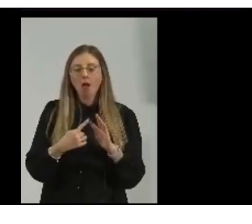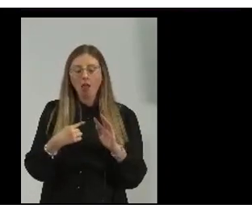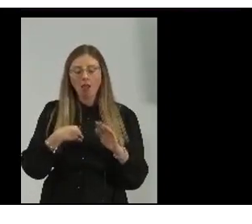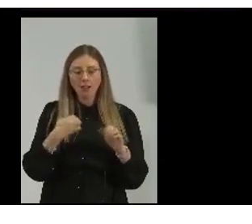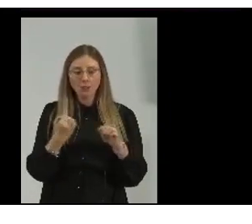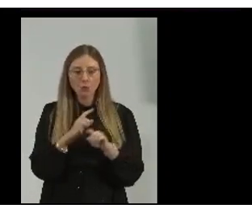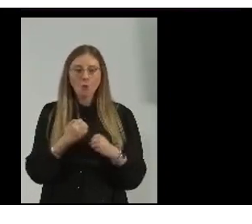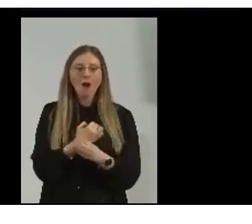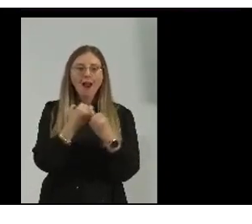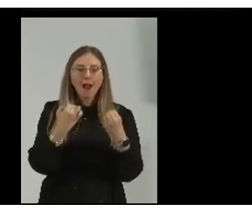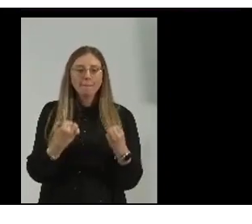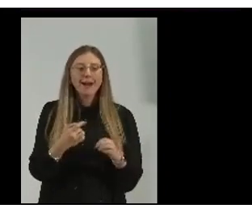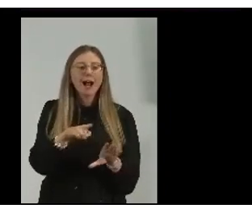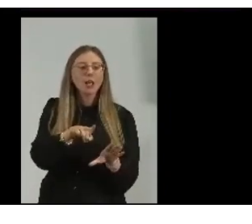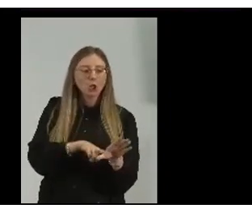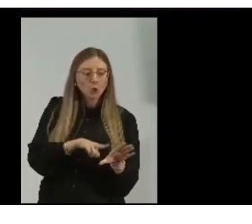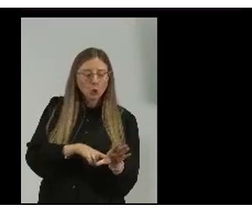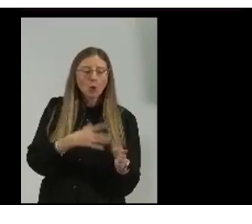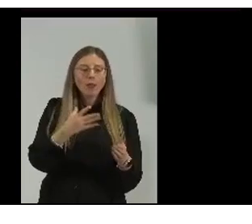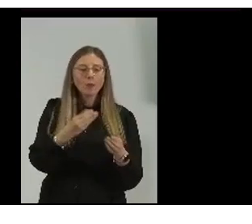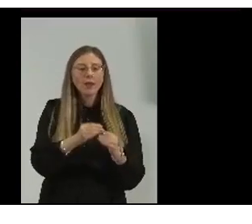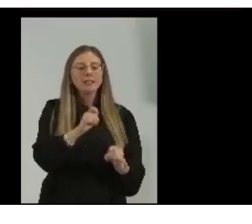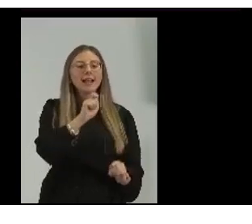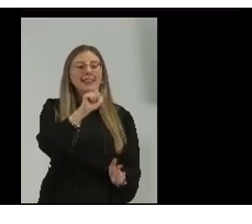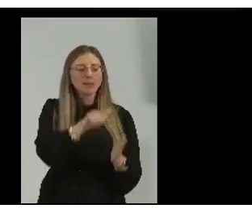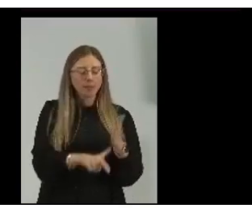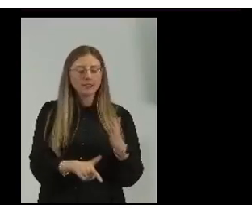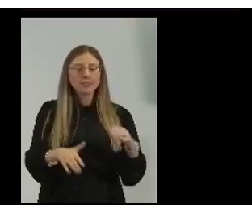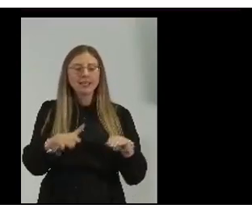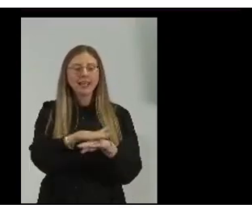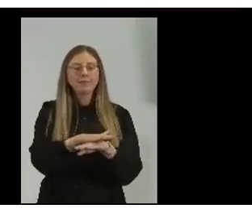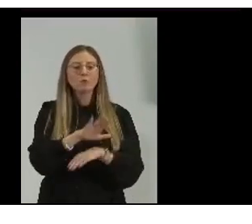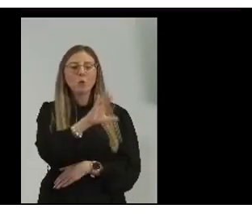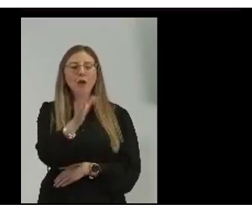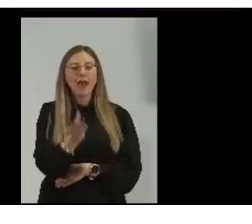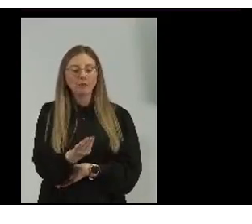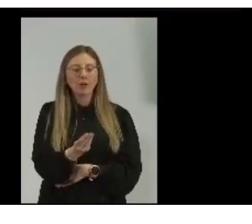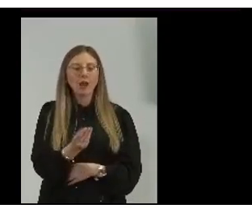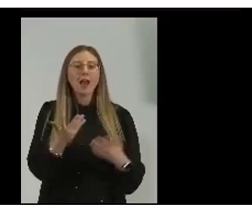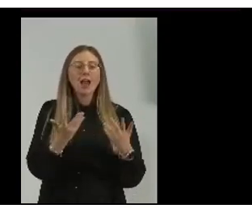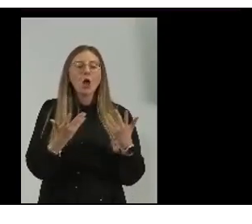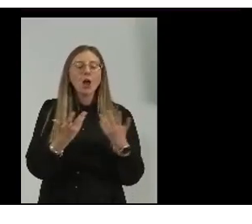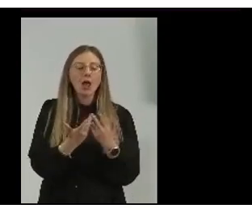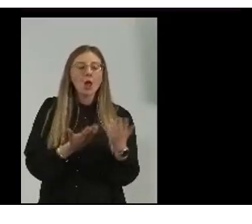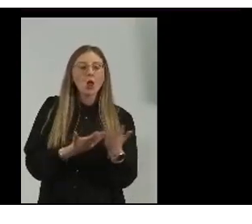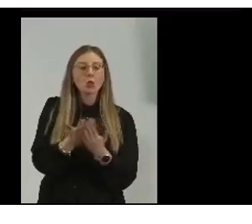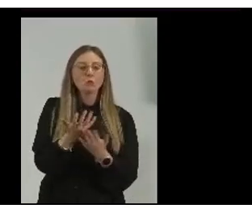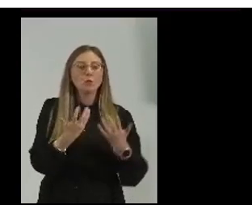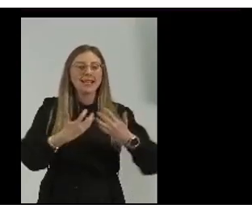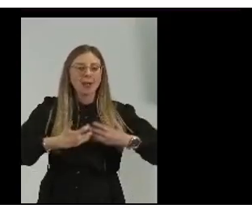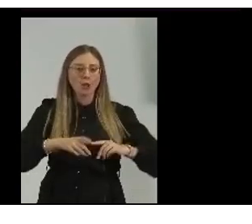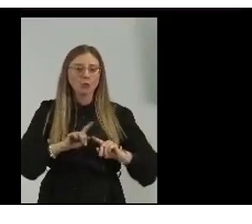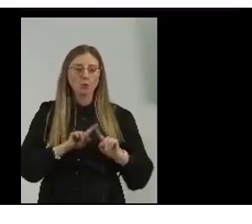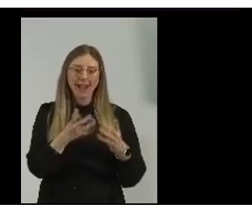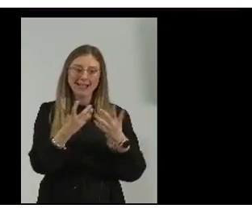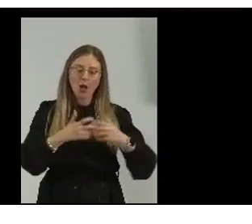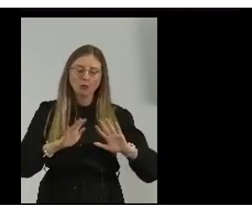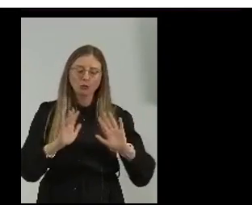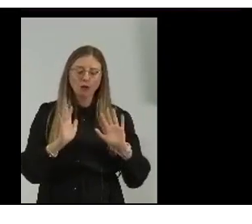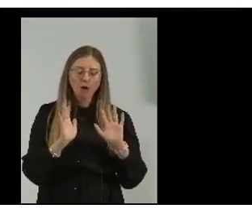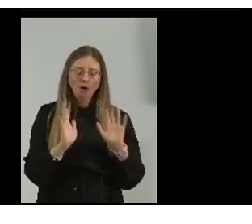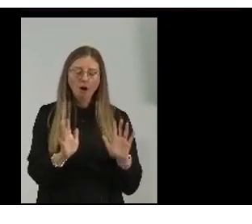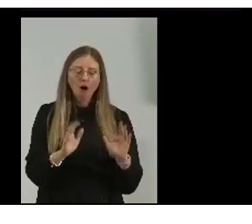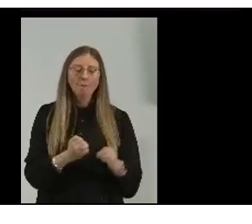on empowering youth with disabilities across Africa through technology, because we know technology is a powerful tool, and we know that